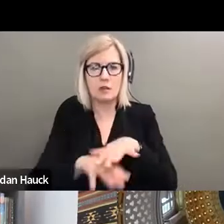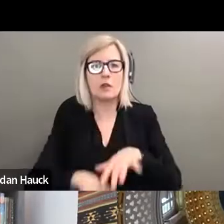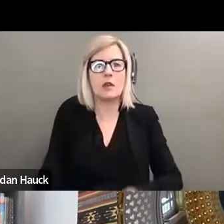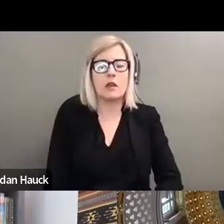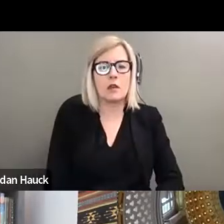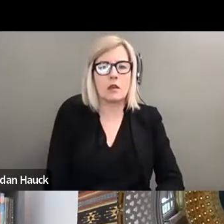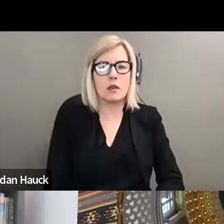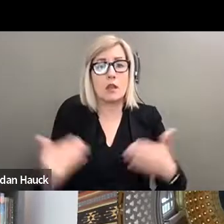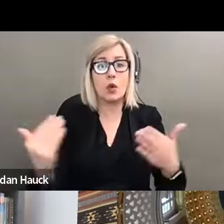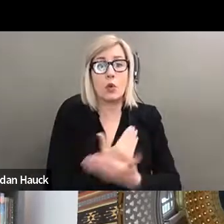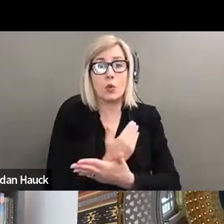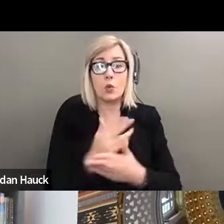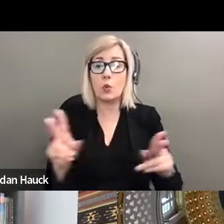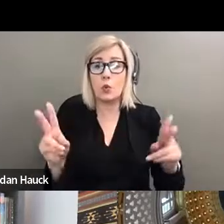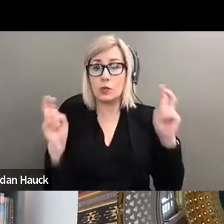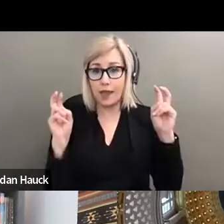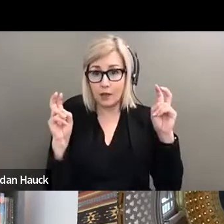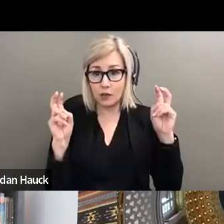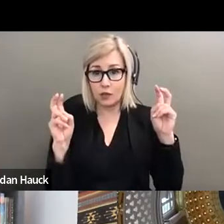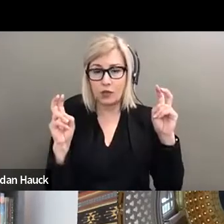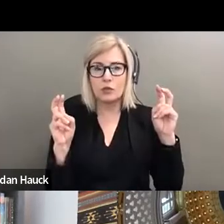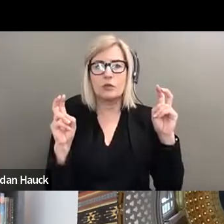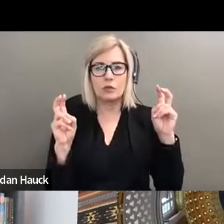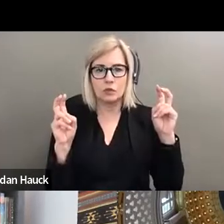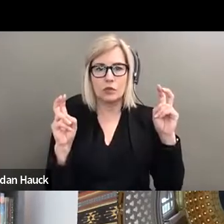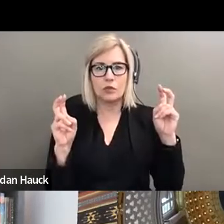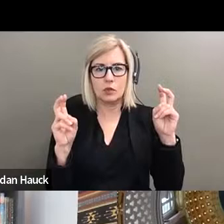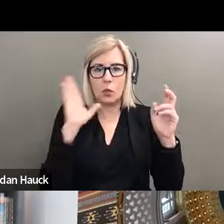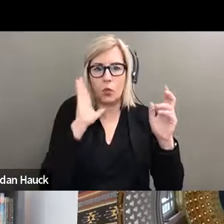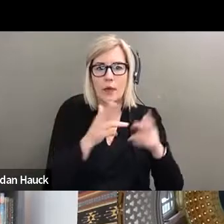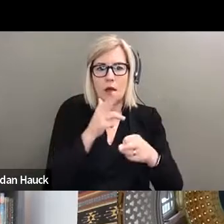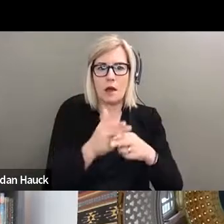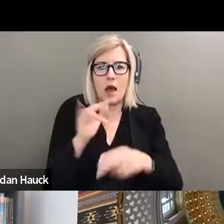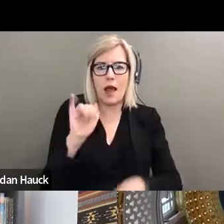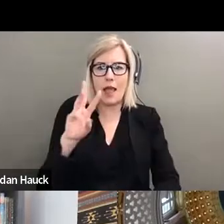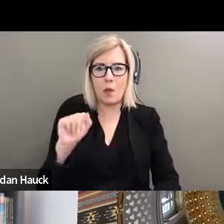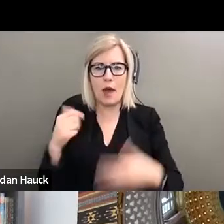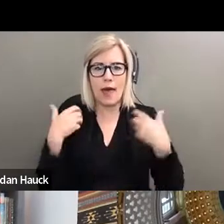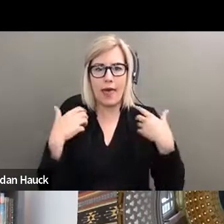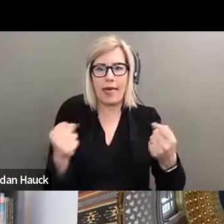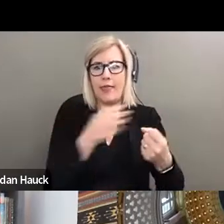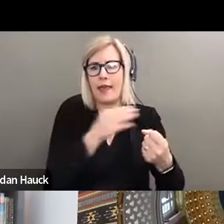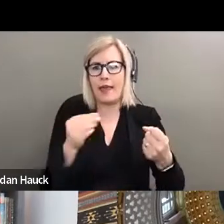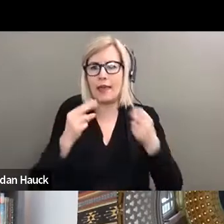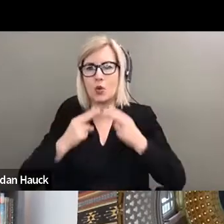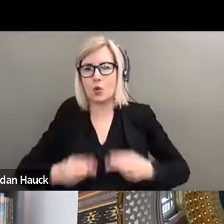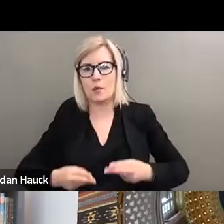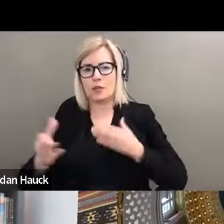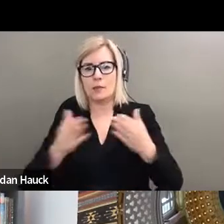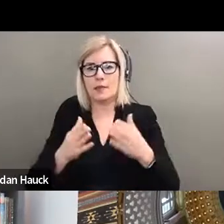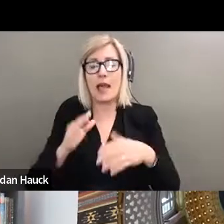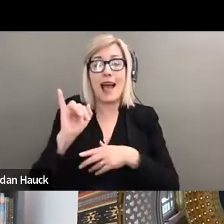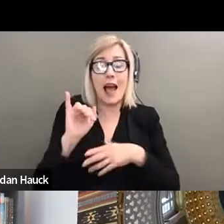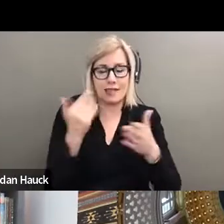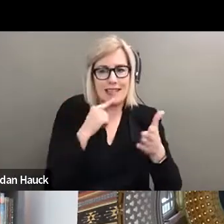the new title, or as they collaborate or bring those services together, will be Iowa Health and Human Services. I'll say that again